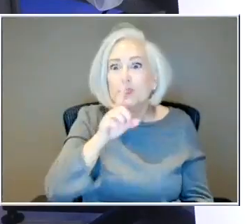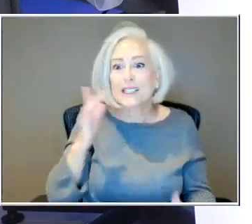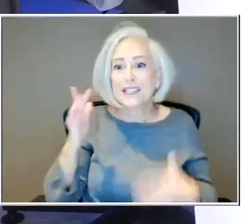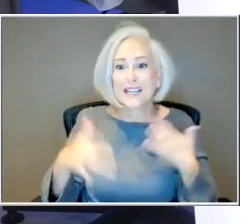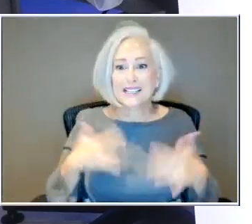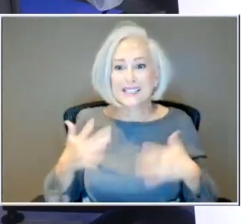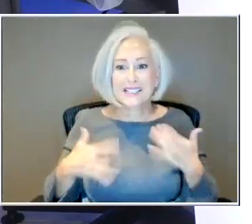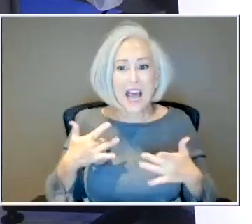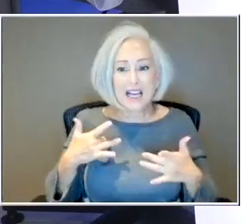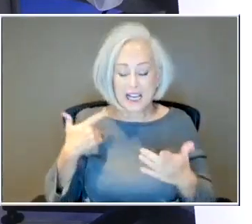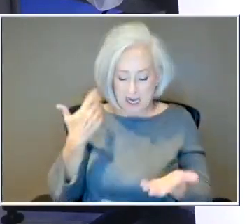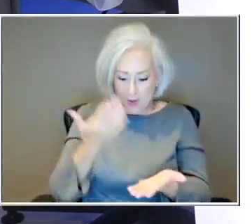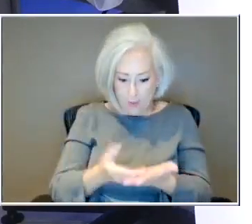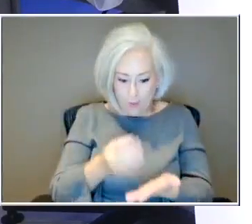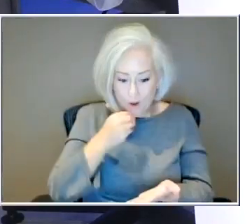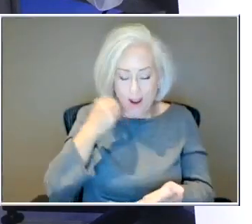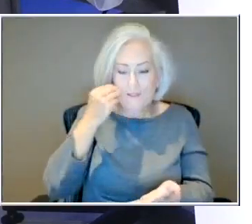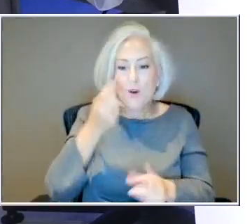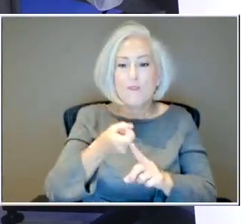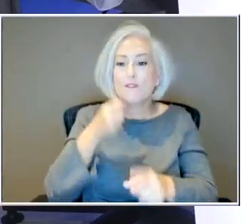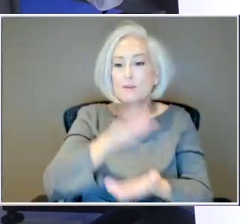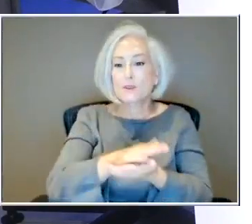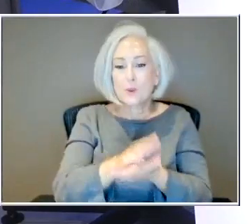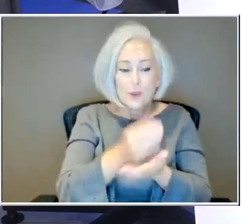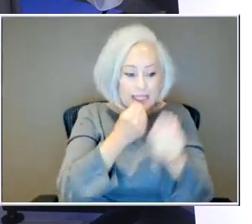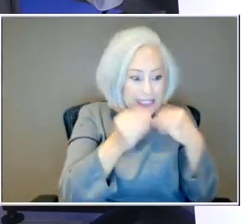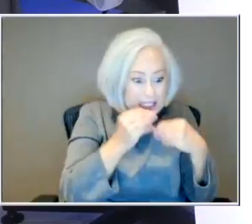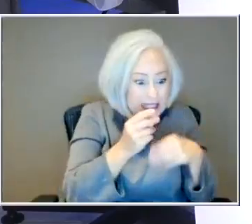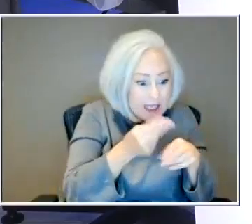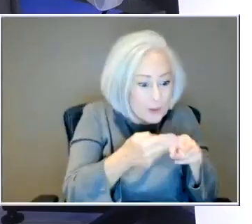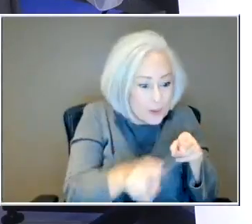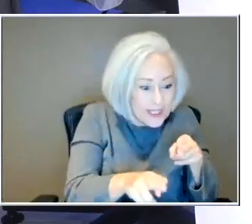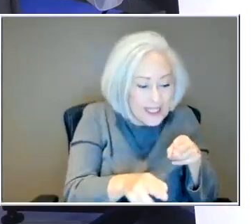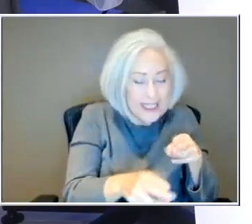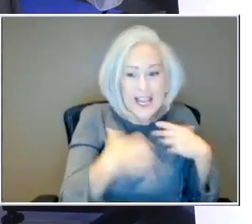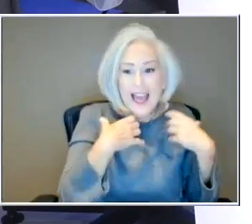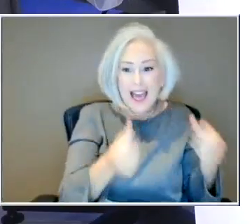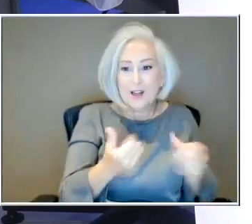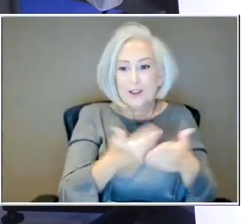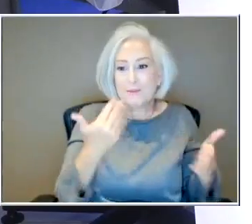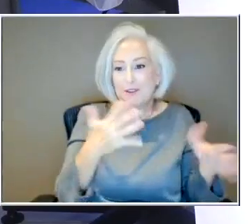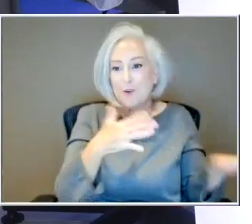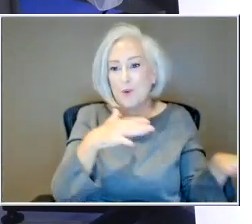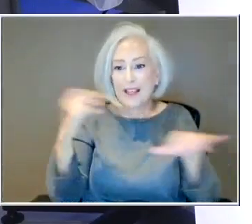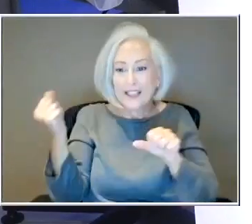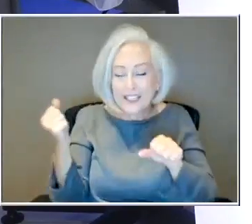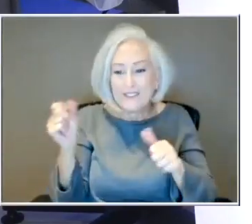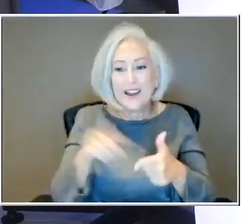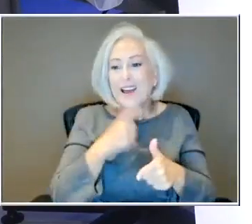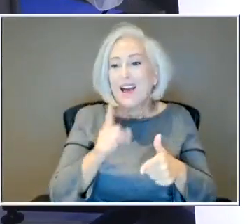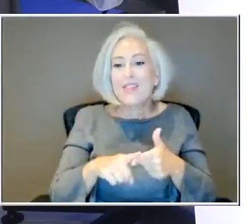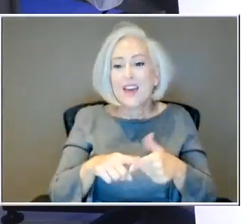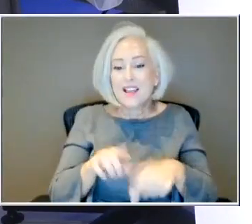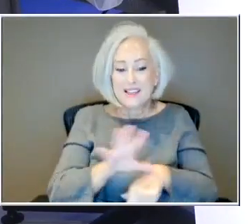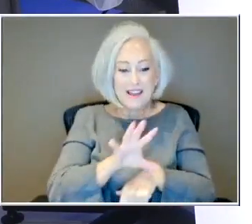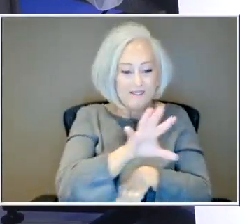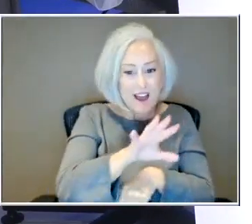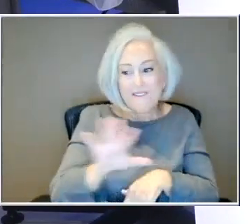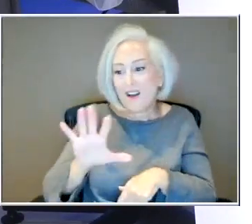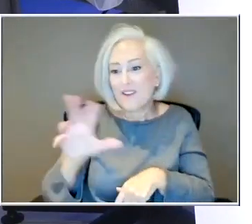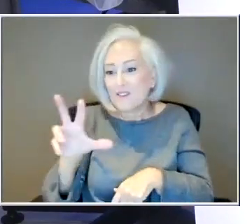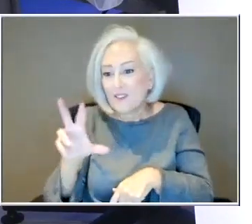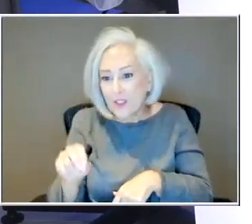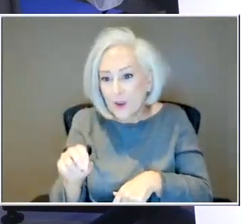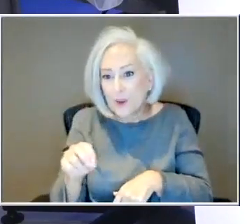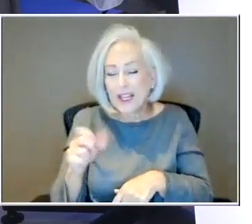from school, we eat a little something healthy before we go out, but we hit the road like by 5:30, and so then it gets a little